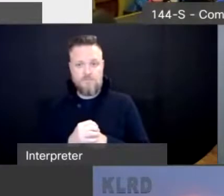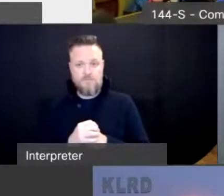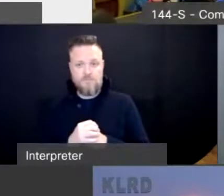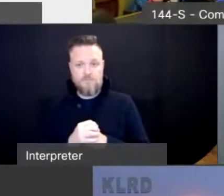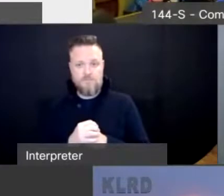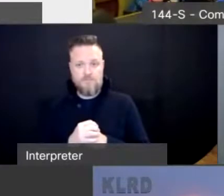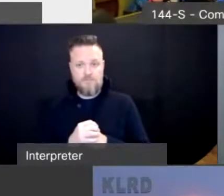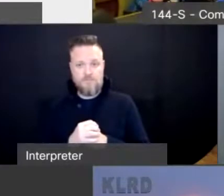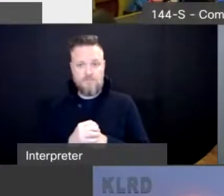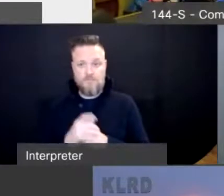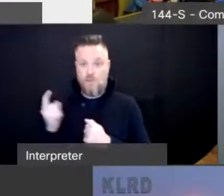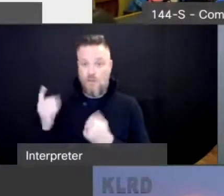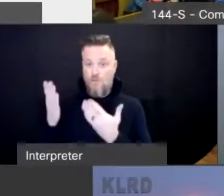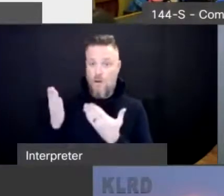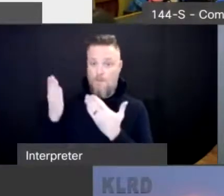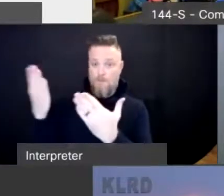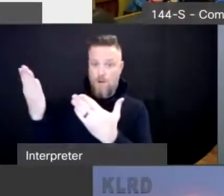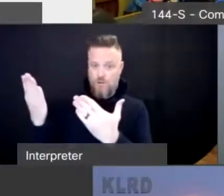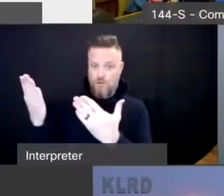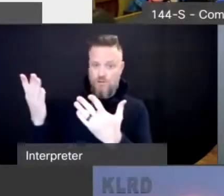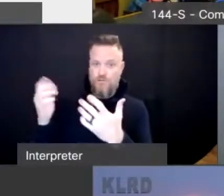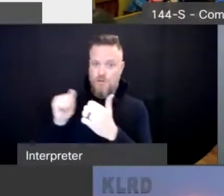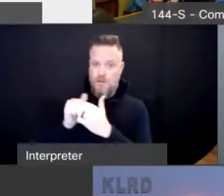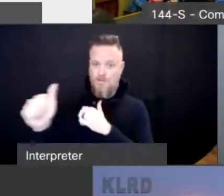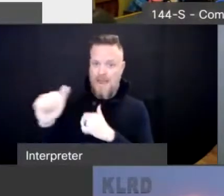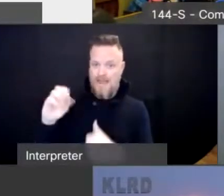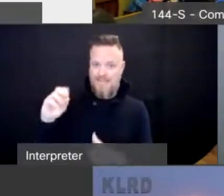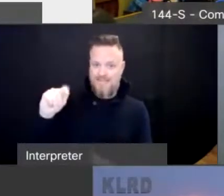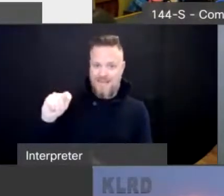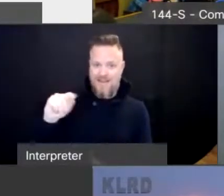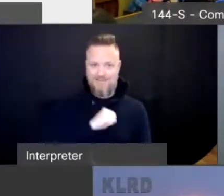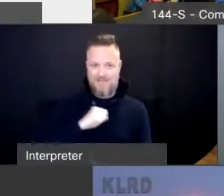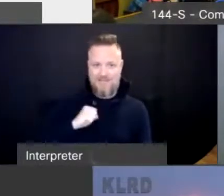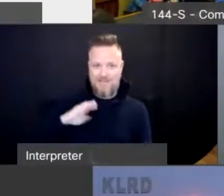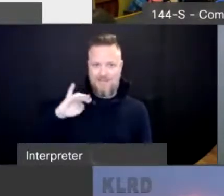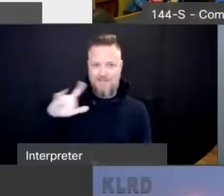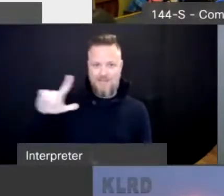Committee, do I have a motion to pass out Senate Bill 185?